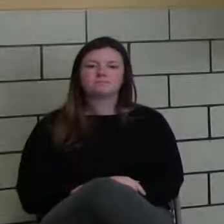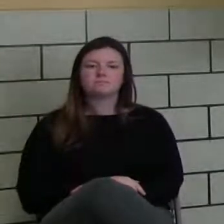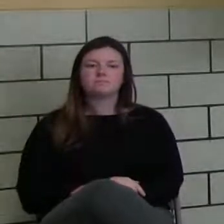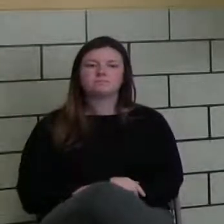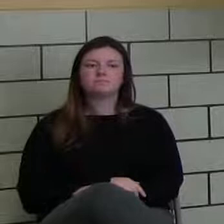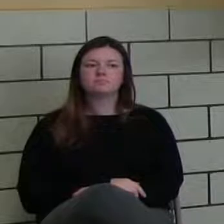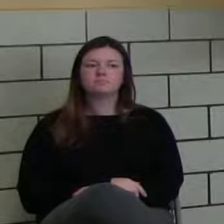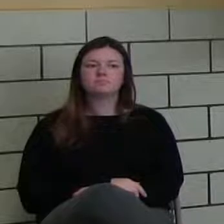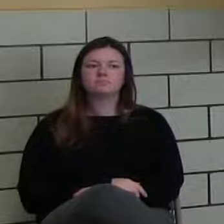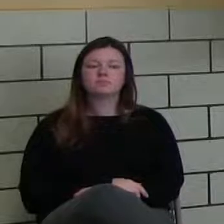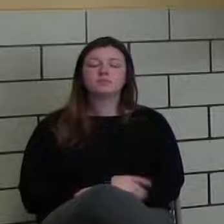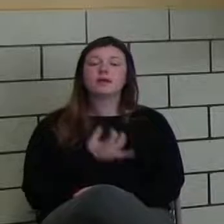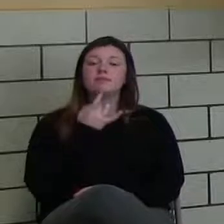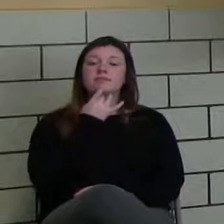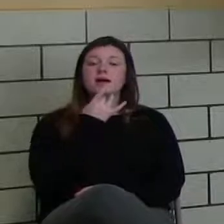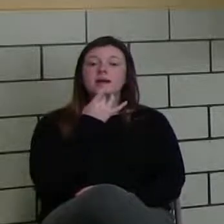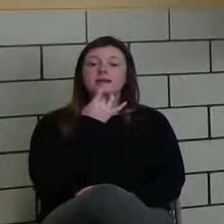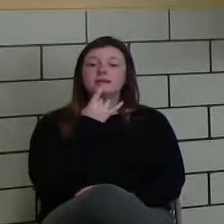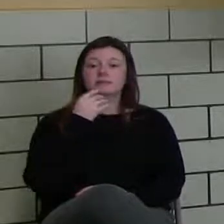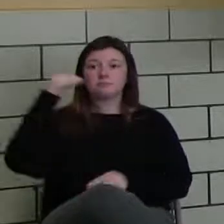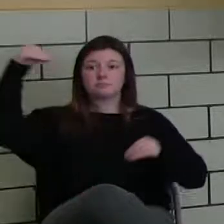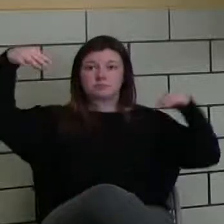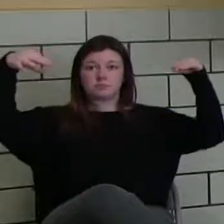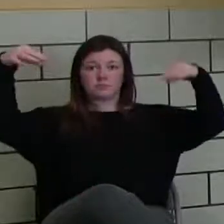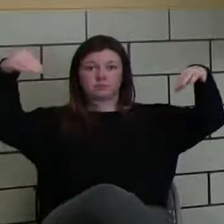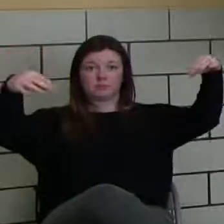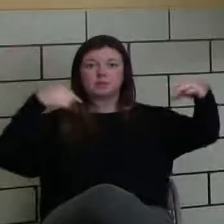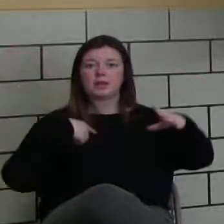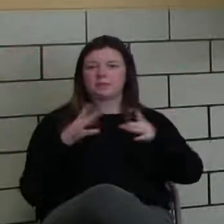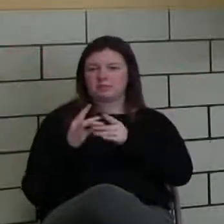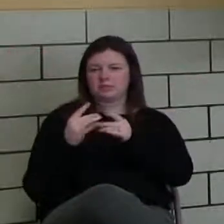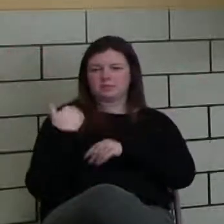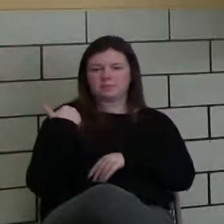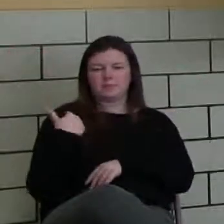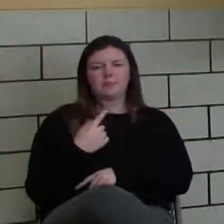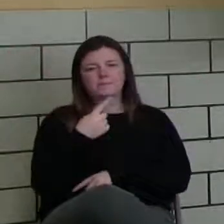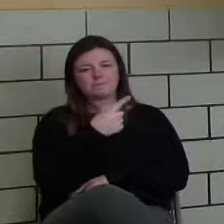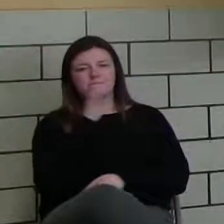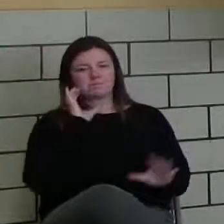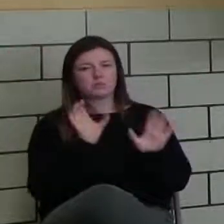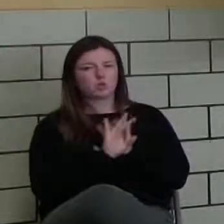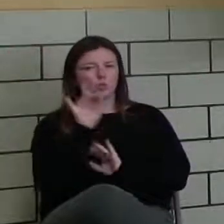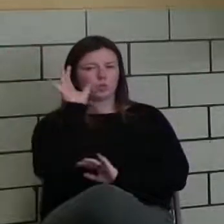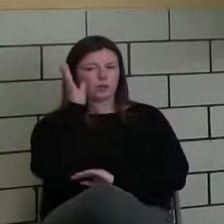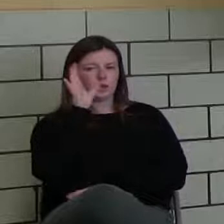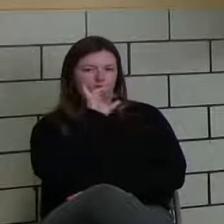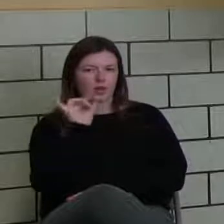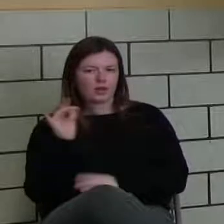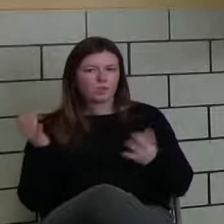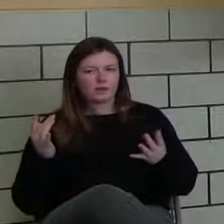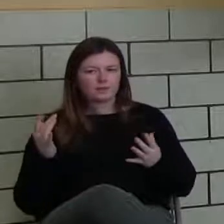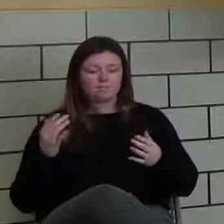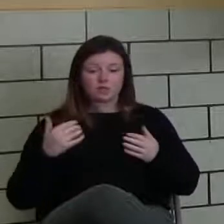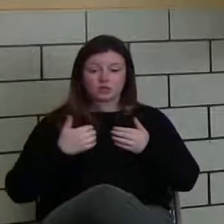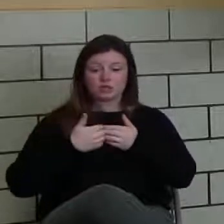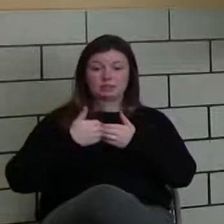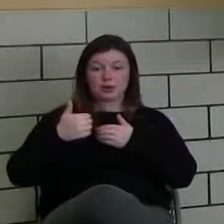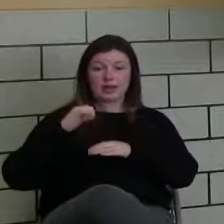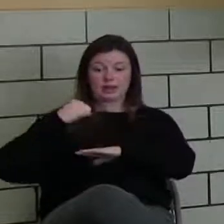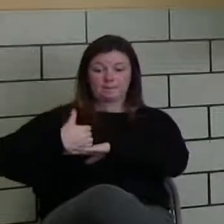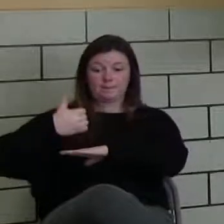improvement. I mentioned lighting, so this is an overall image of what the lighting would be like. Now, the spread of the lighting is not